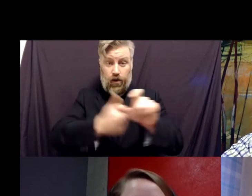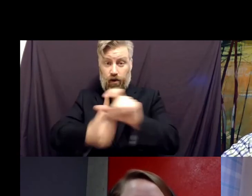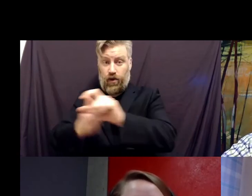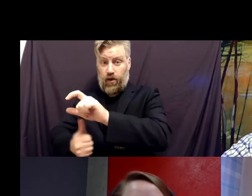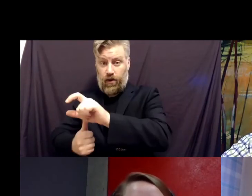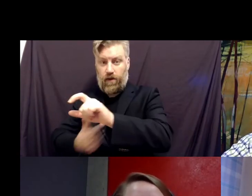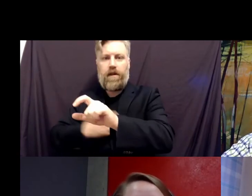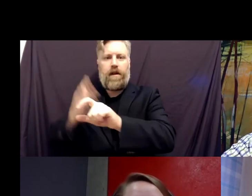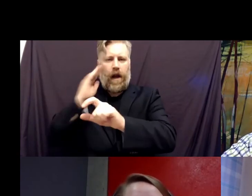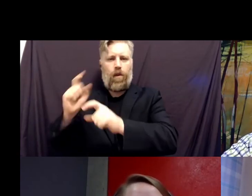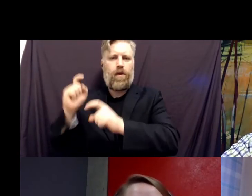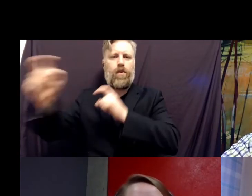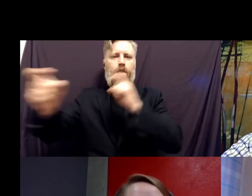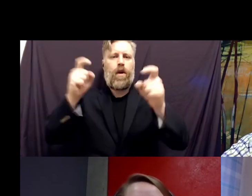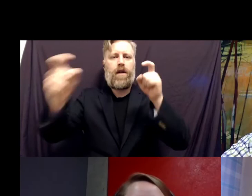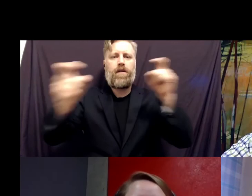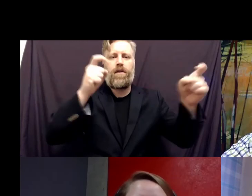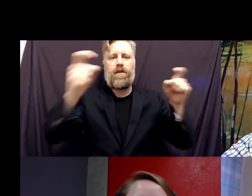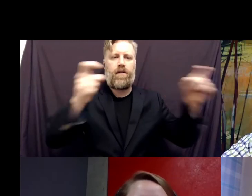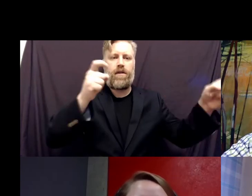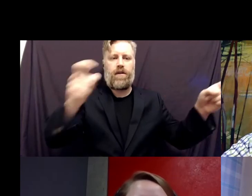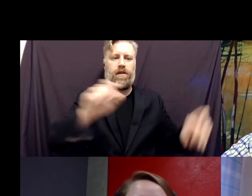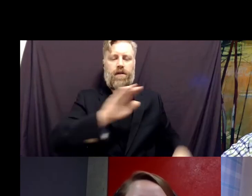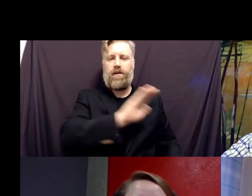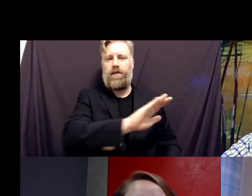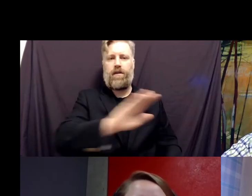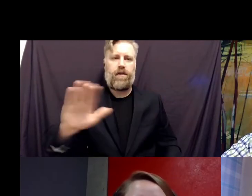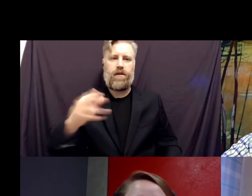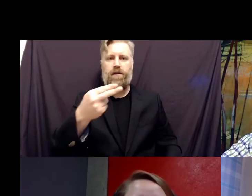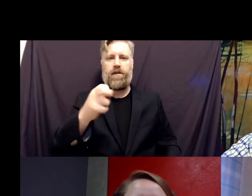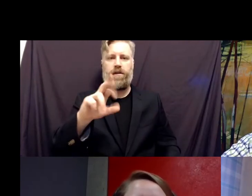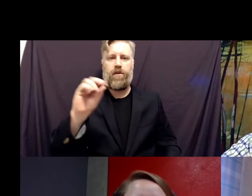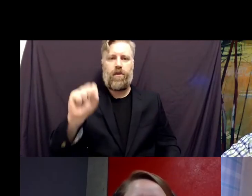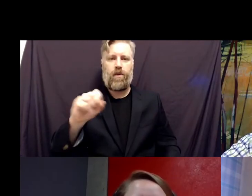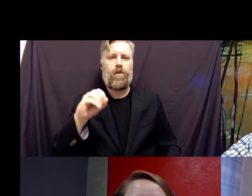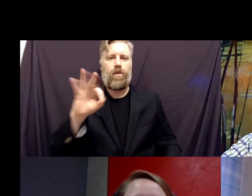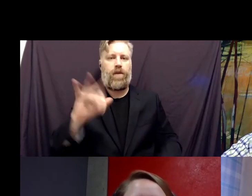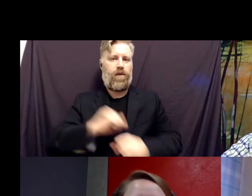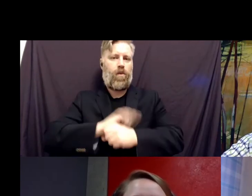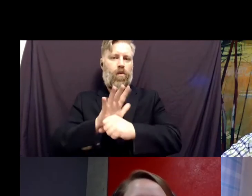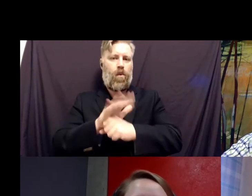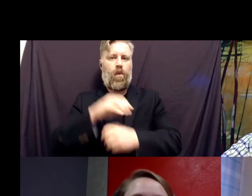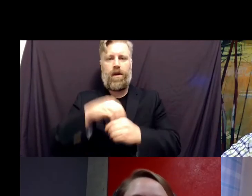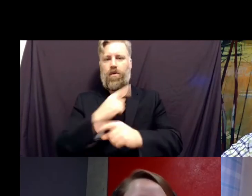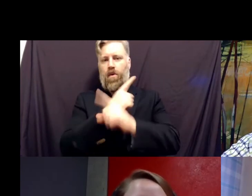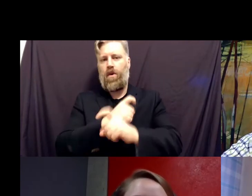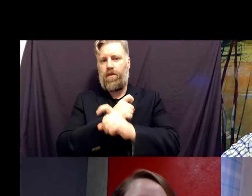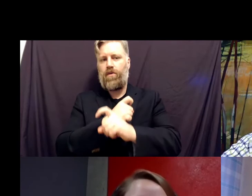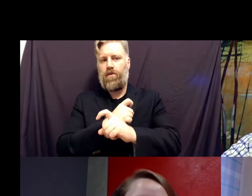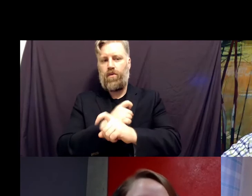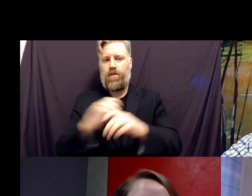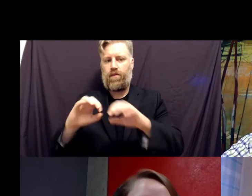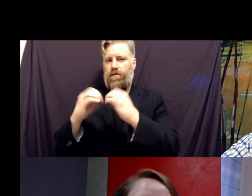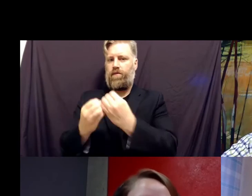144 pieces, to the heroes of Corona in Austria. Oh, wow. And all